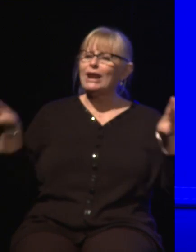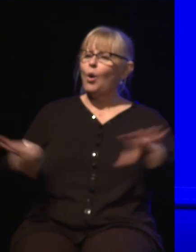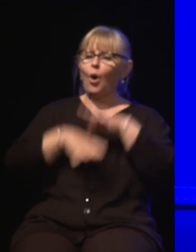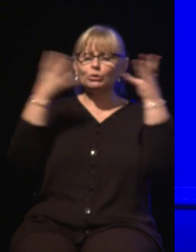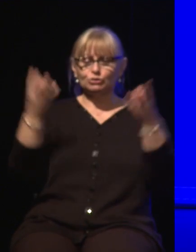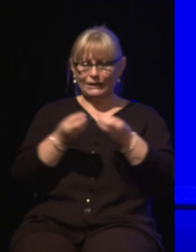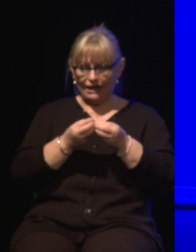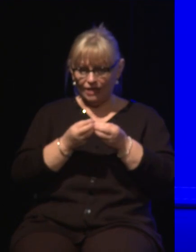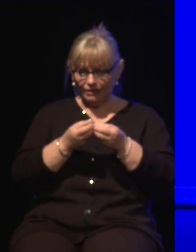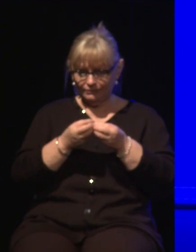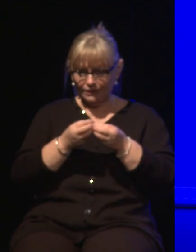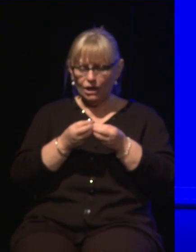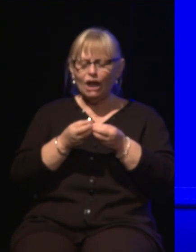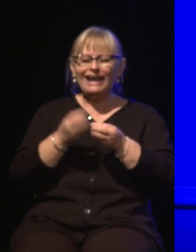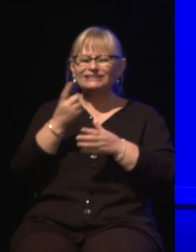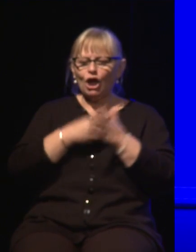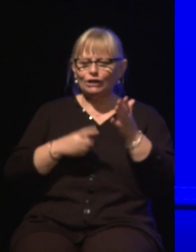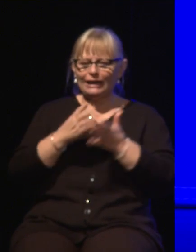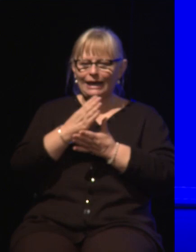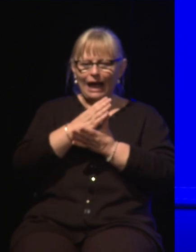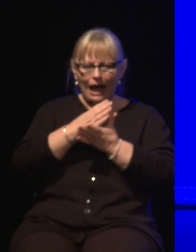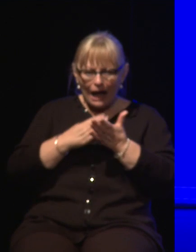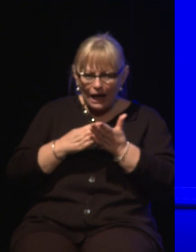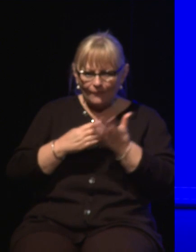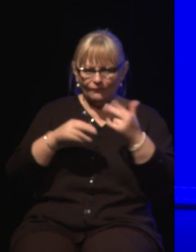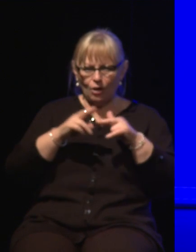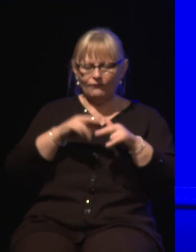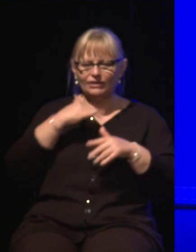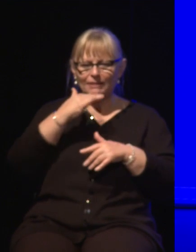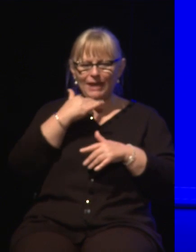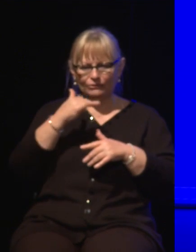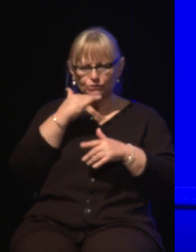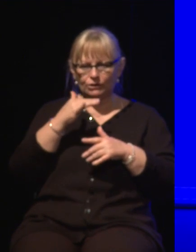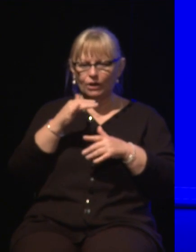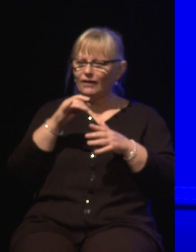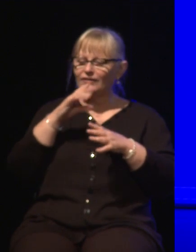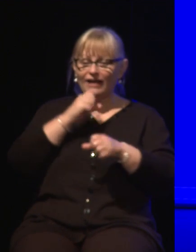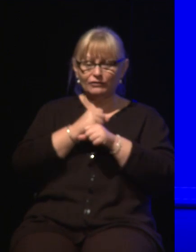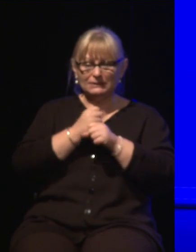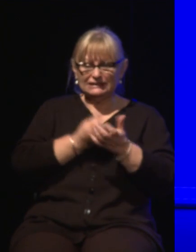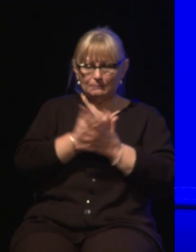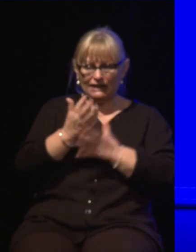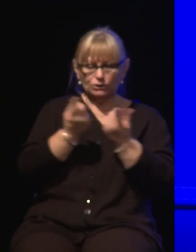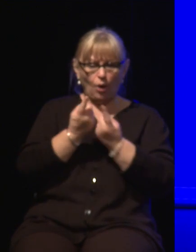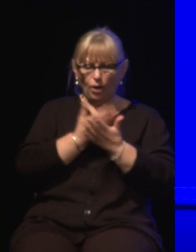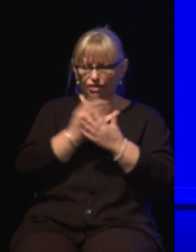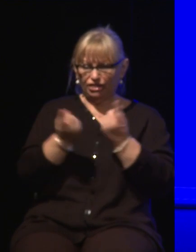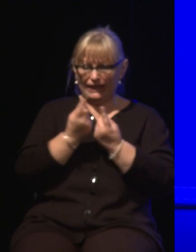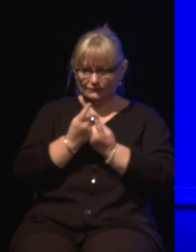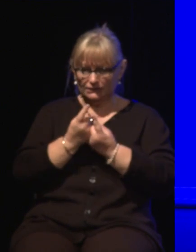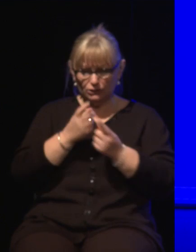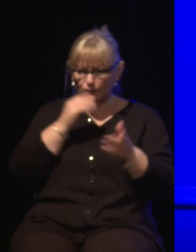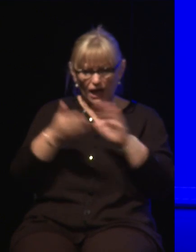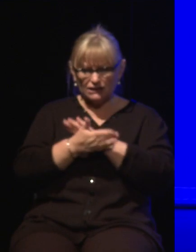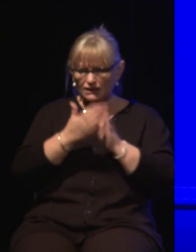they account for more than half of what all levels of government spend in Australia. So they're